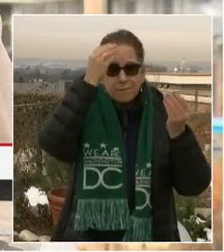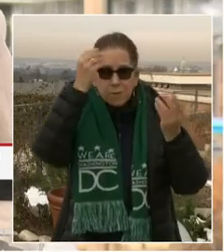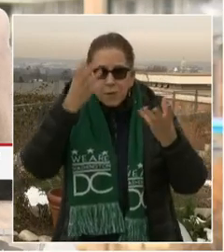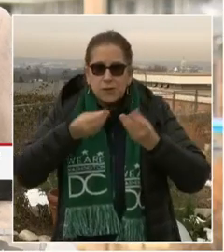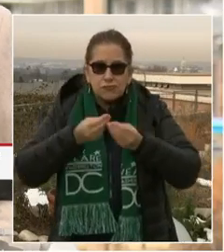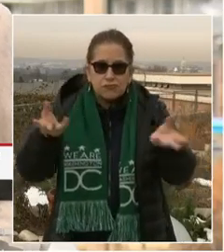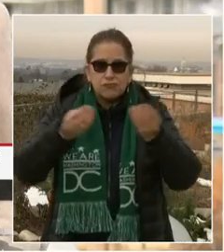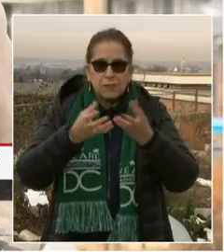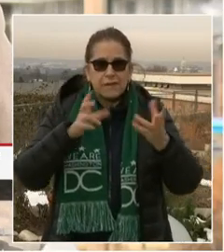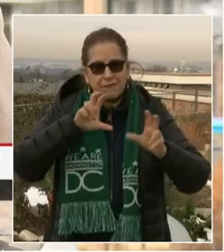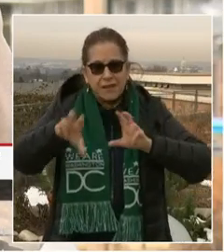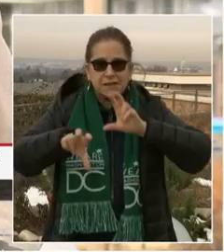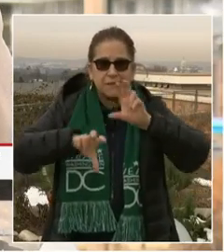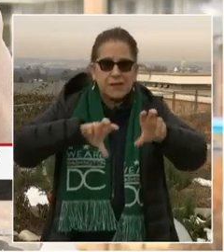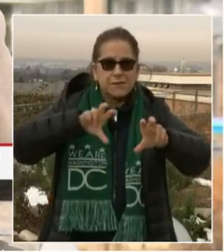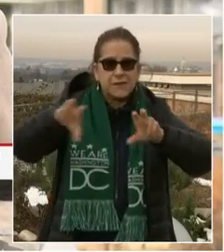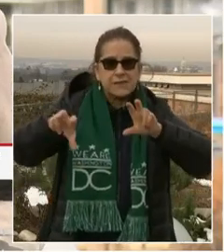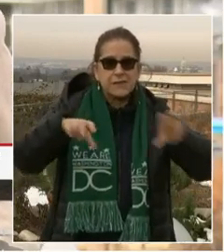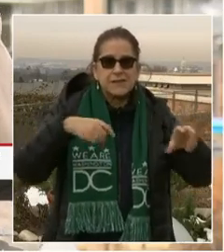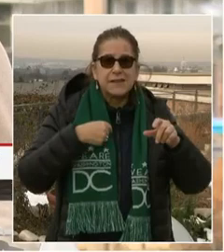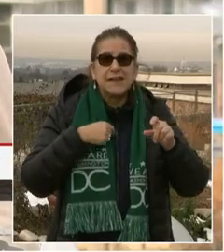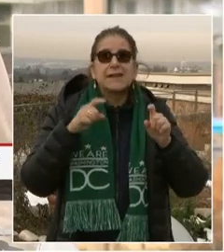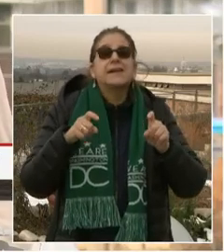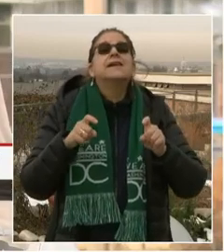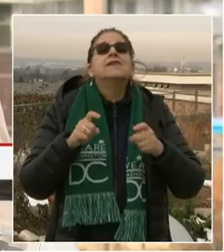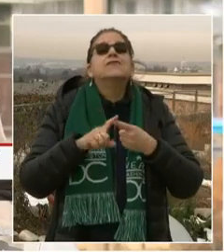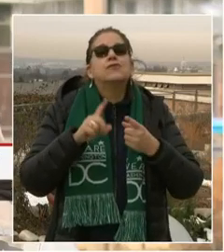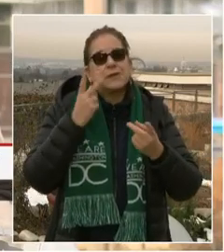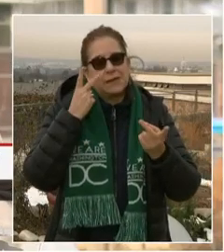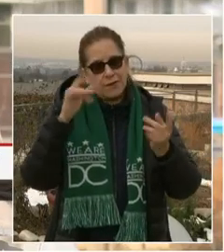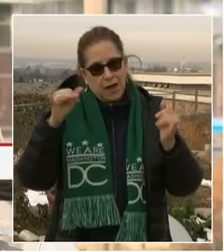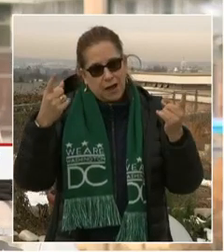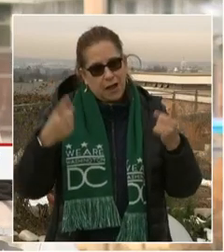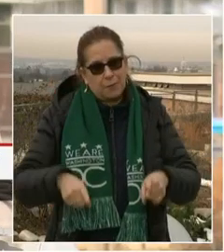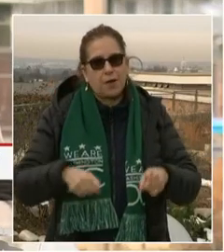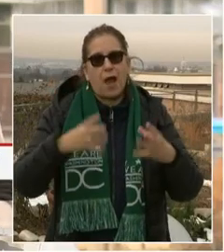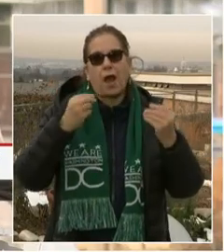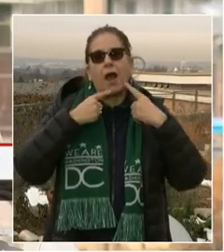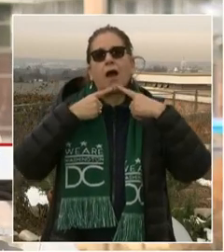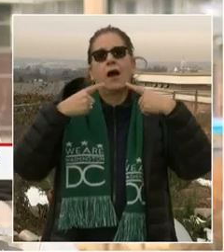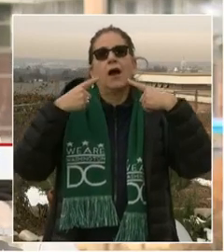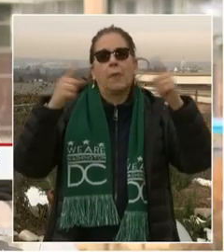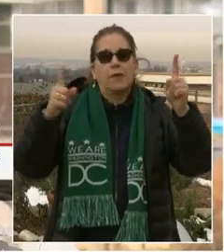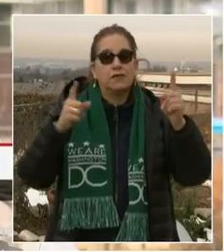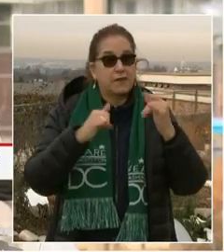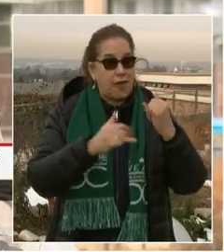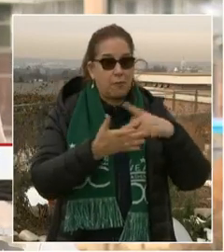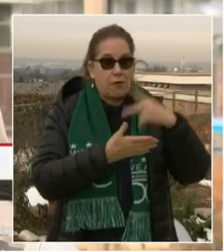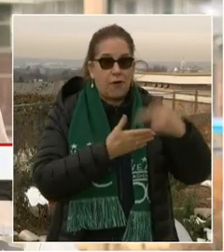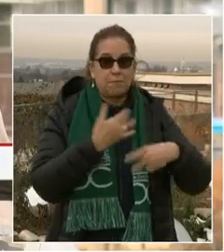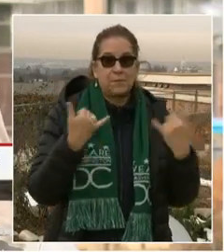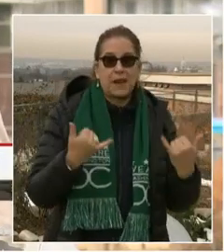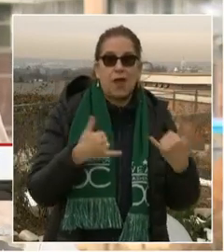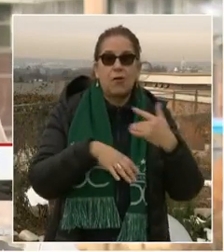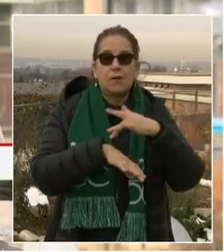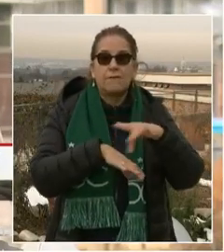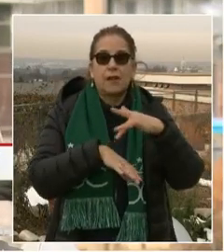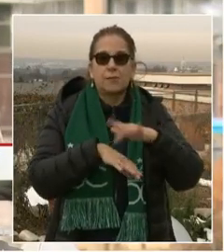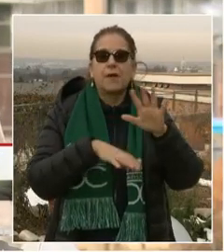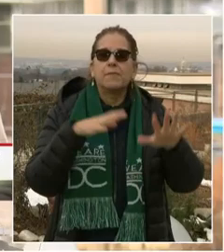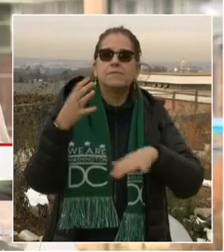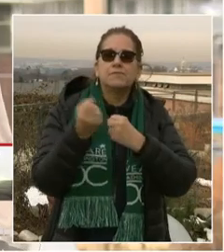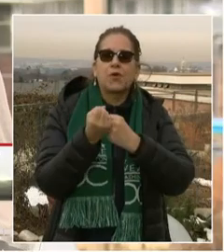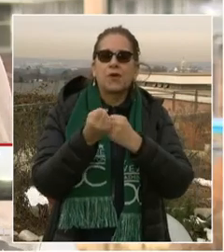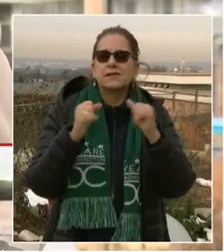that women need to thrive are at the forefront of the work that we do. They are a part of our DC values, and we continue to